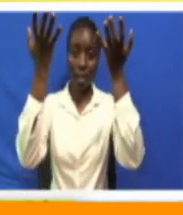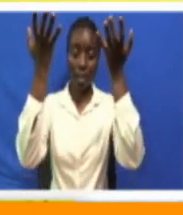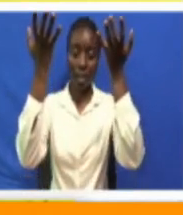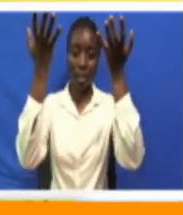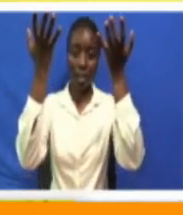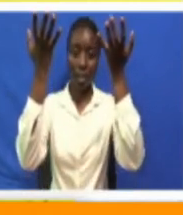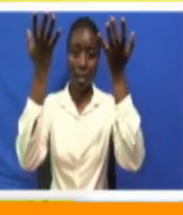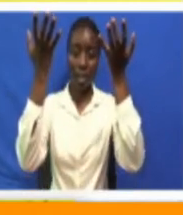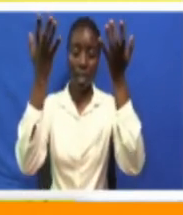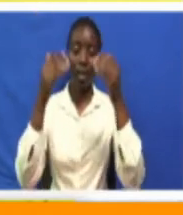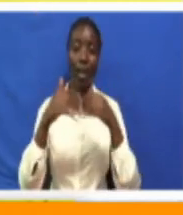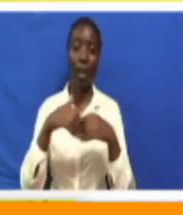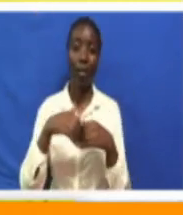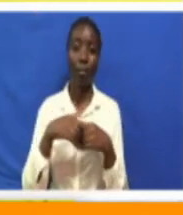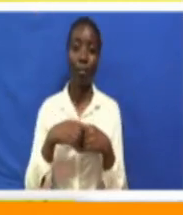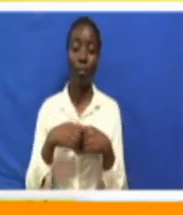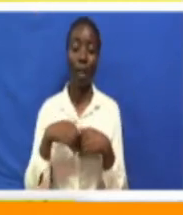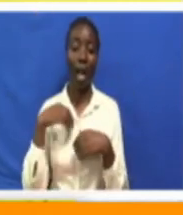lamp